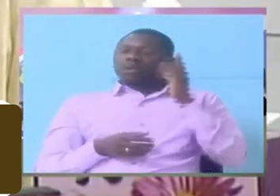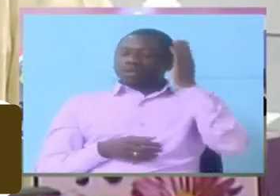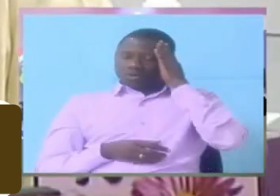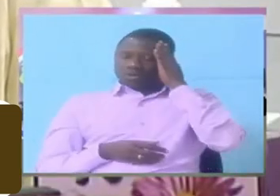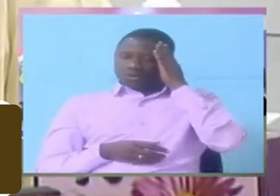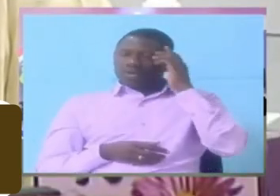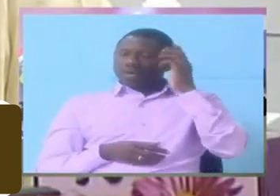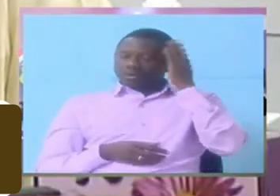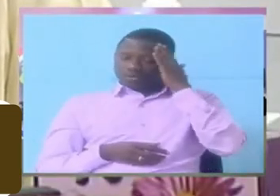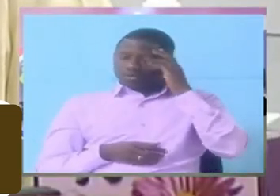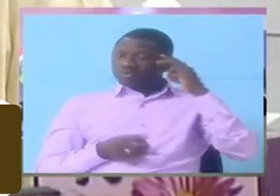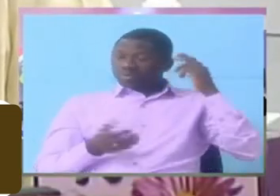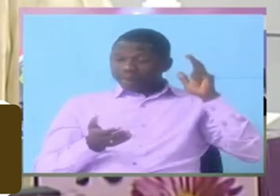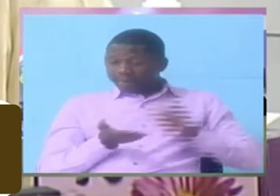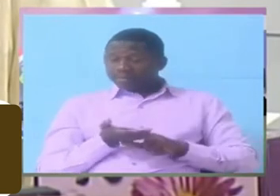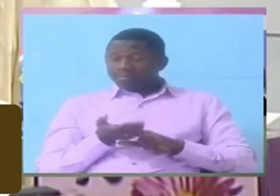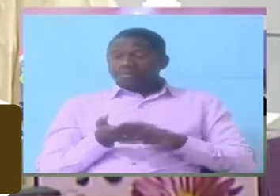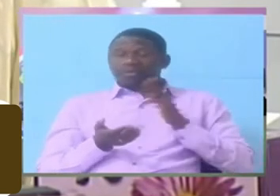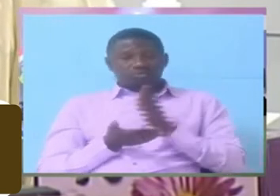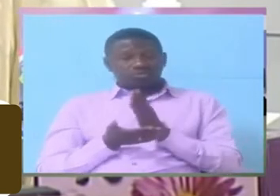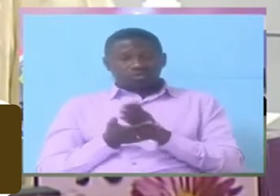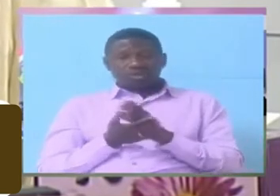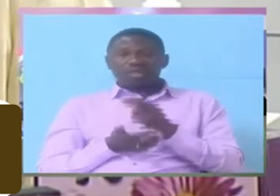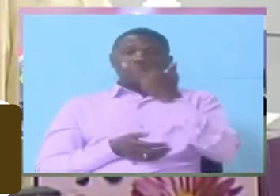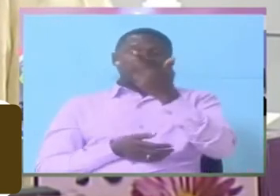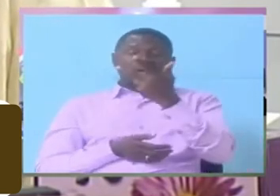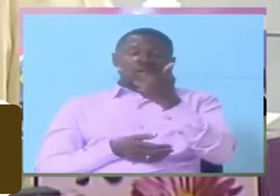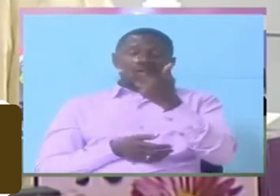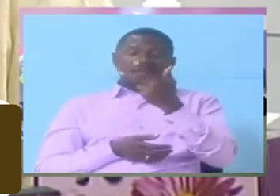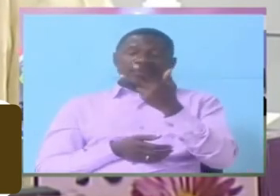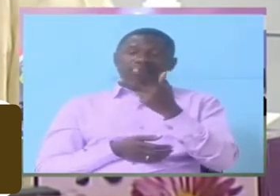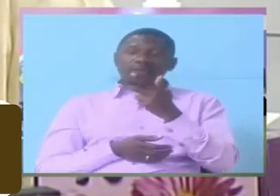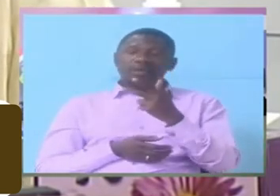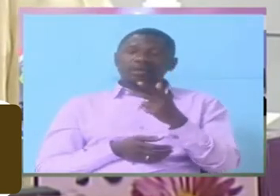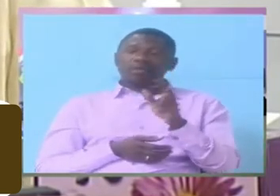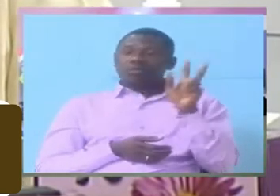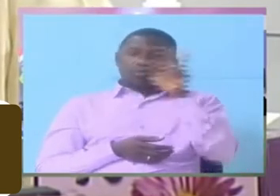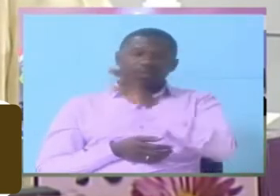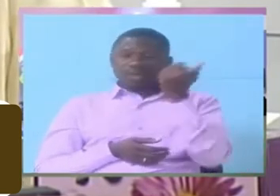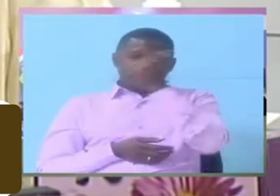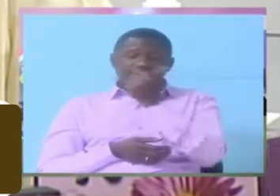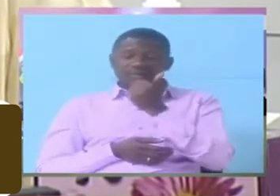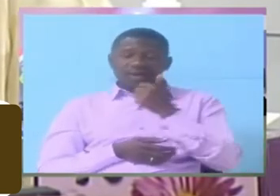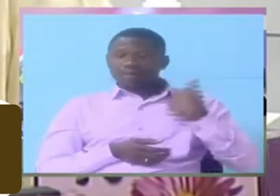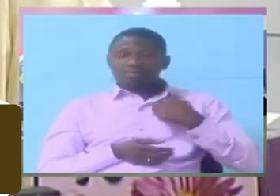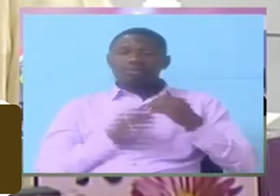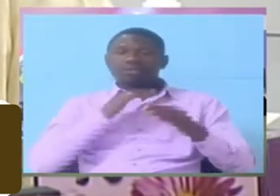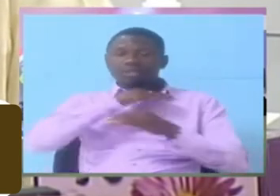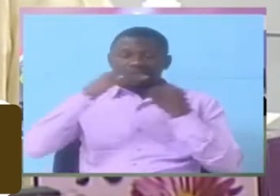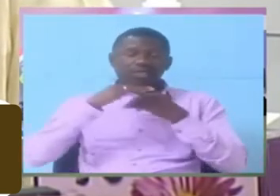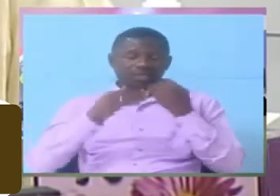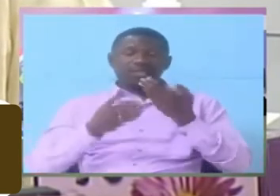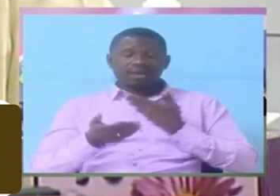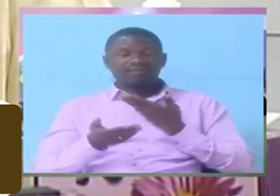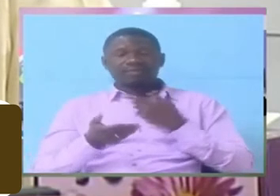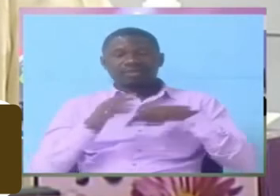that 8 migrants were killed here. The denial aspect of it, I'm not opportune to see that. Na foko tonya